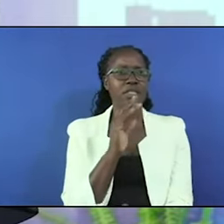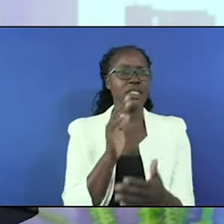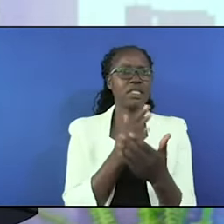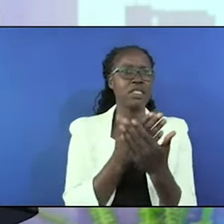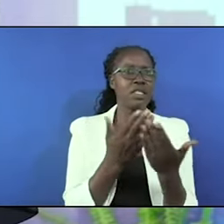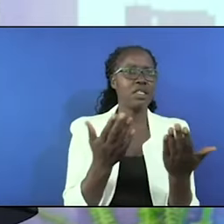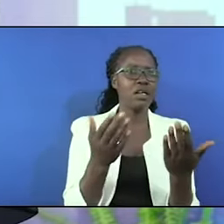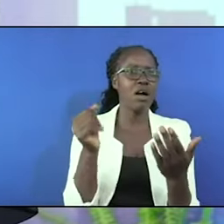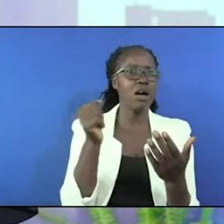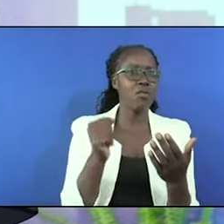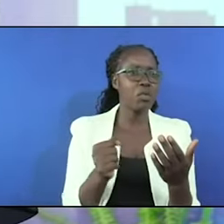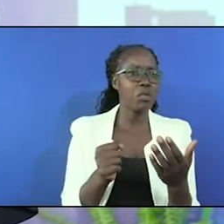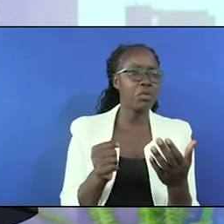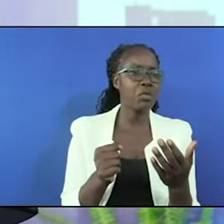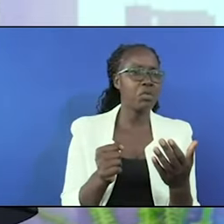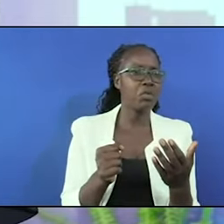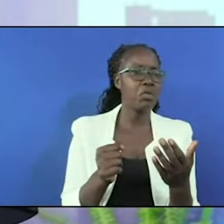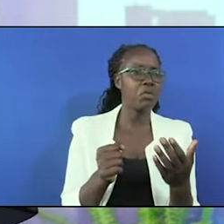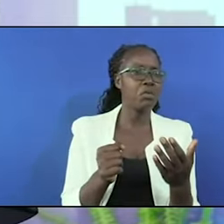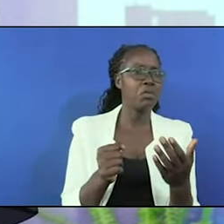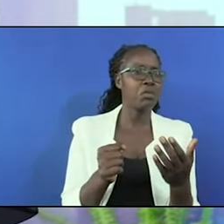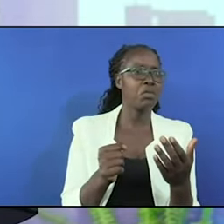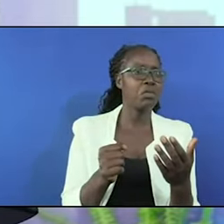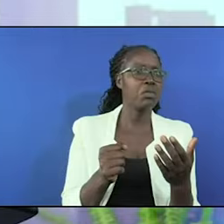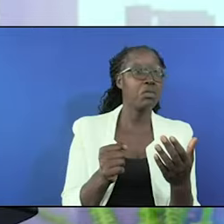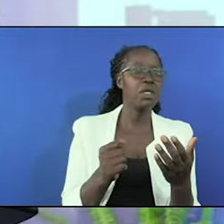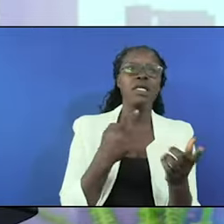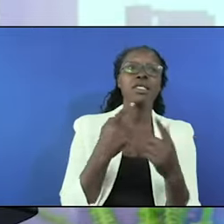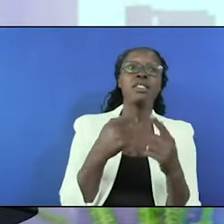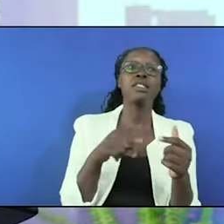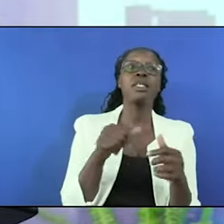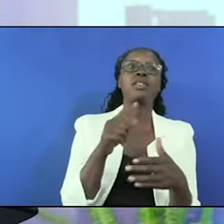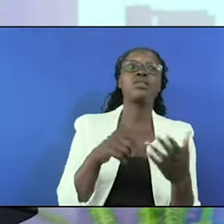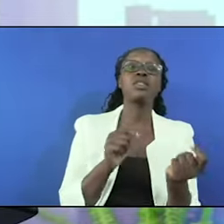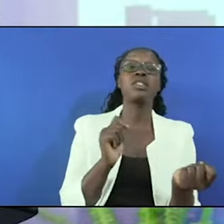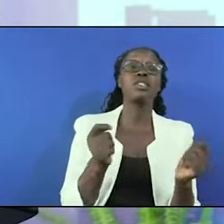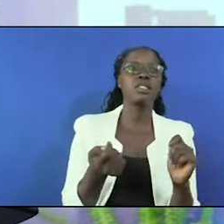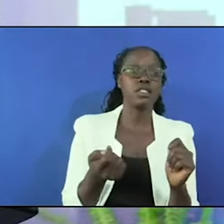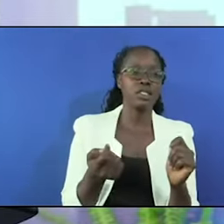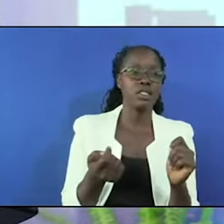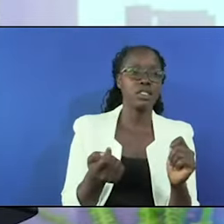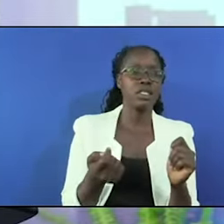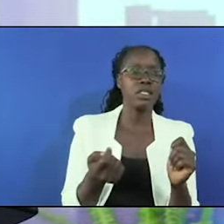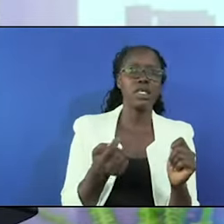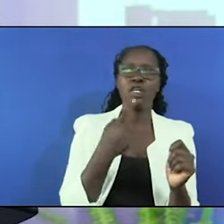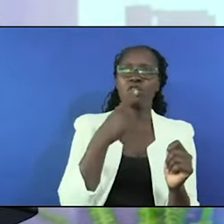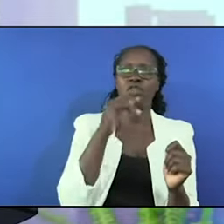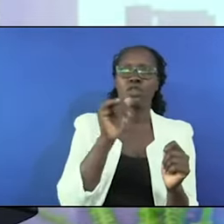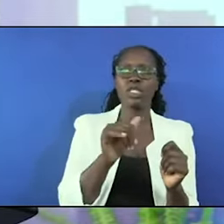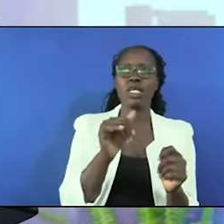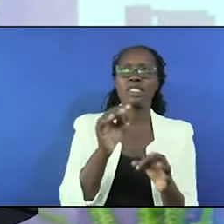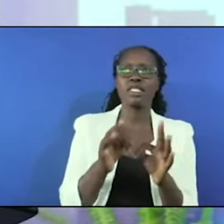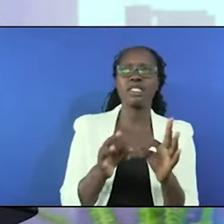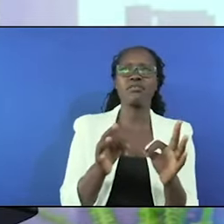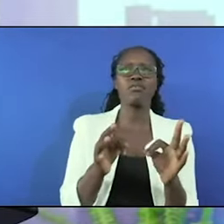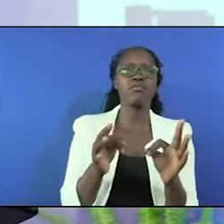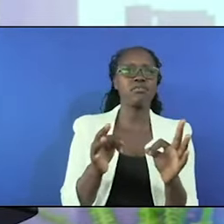there, my old car, so that I know you were asking, Pastor, don't forget that story. Tell us how it ended. So my friend told me,